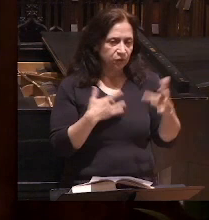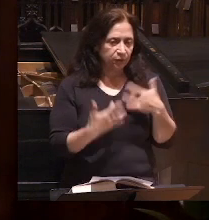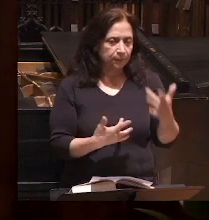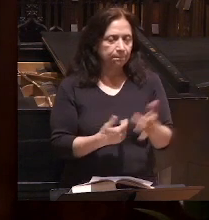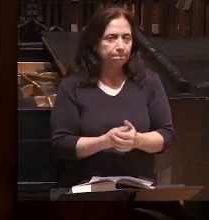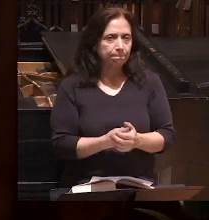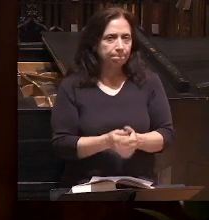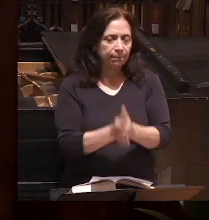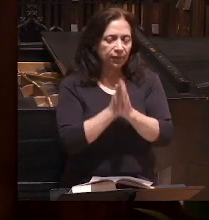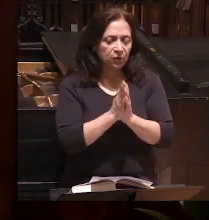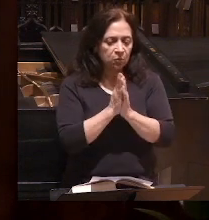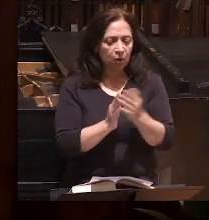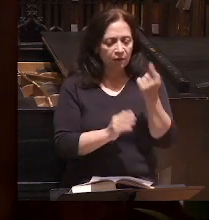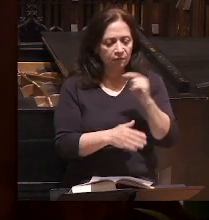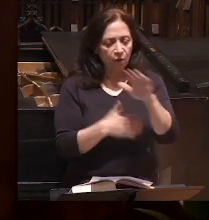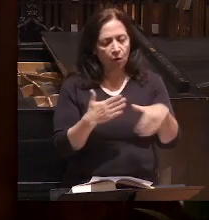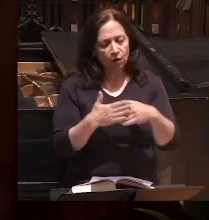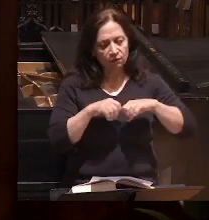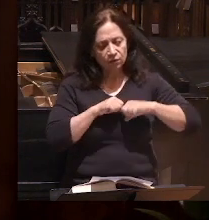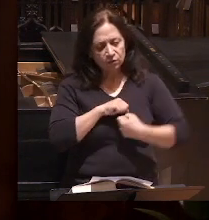We pray for all of the grief